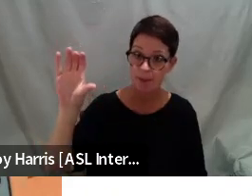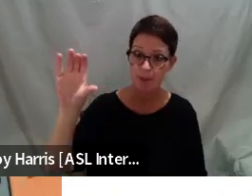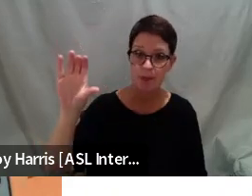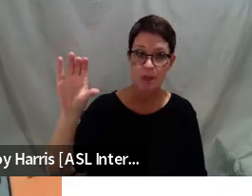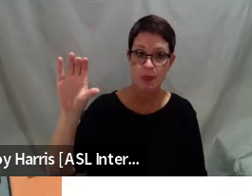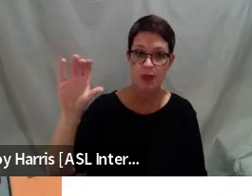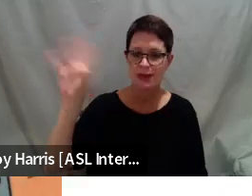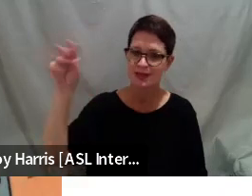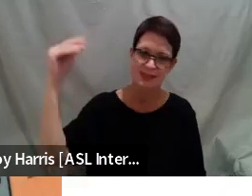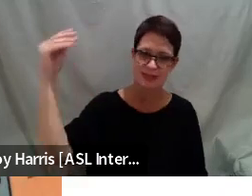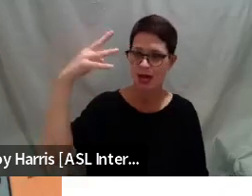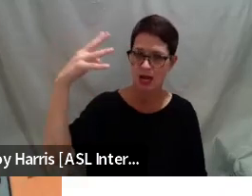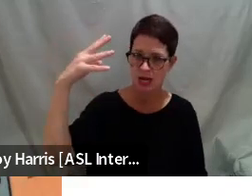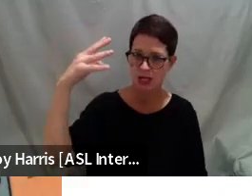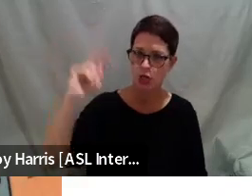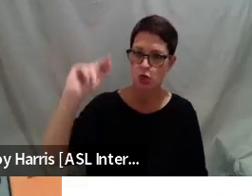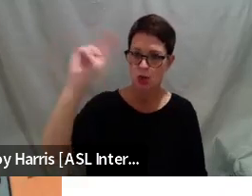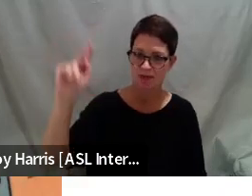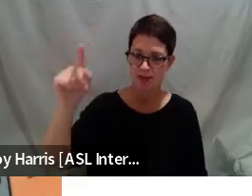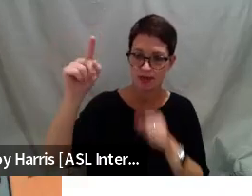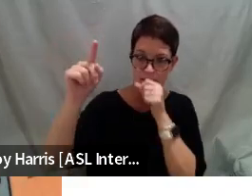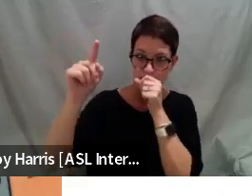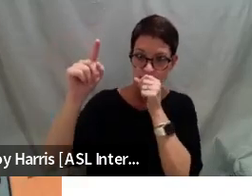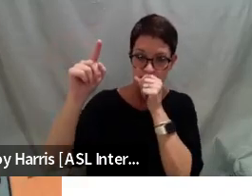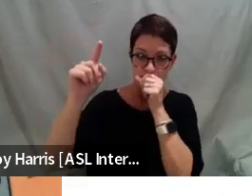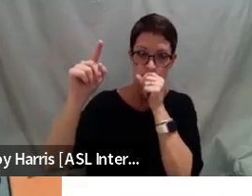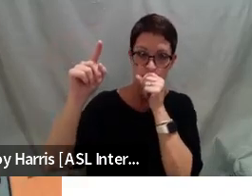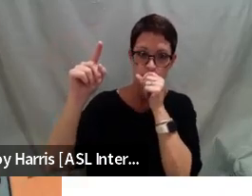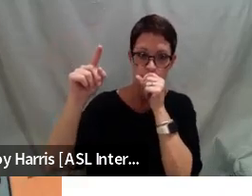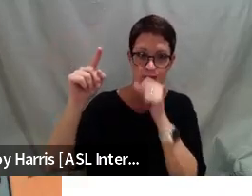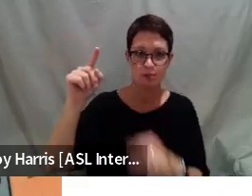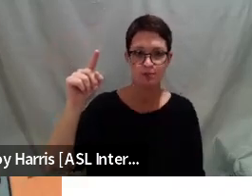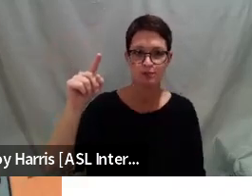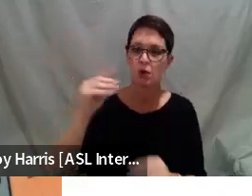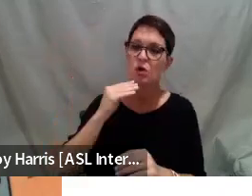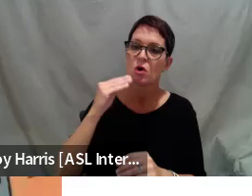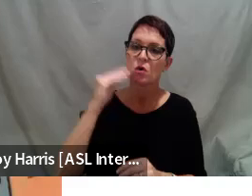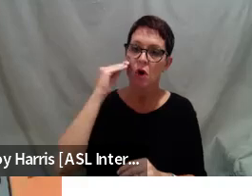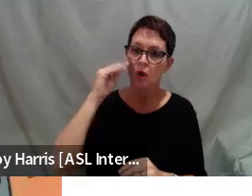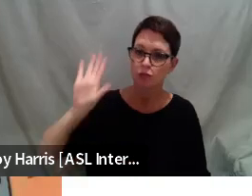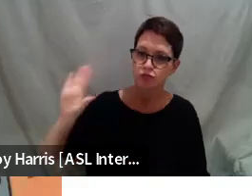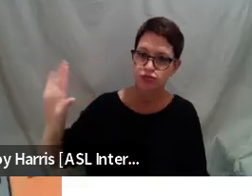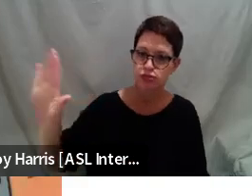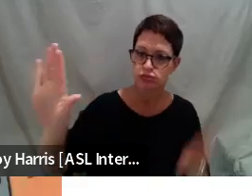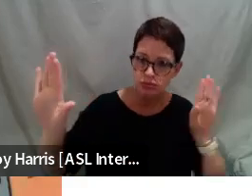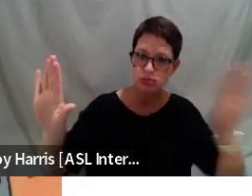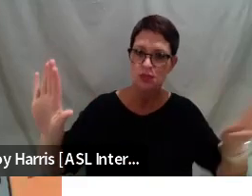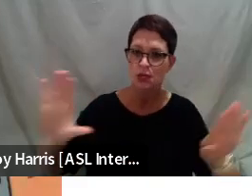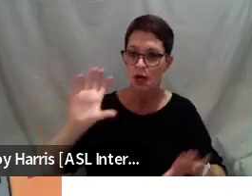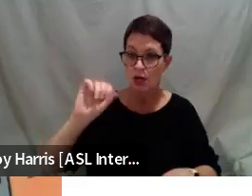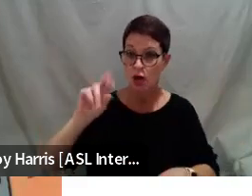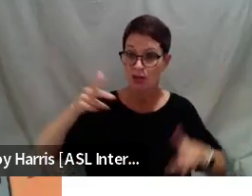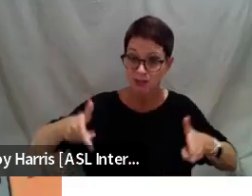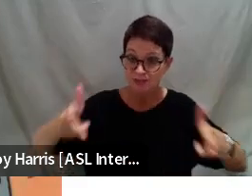a sunny neighborhood in North Philly with row homes and cars on both sides of